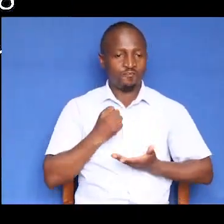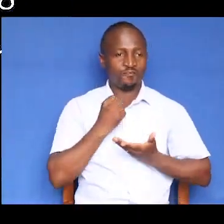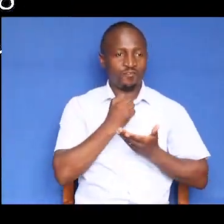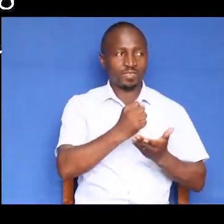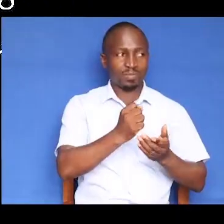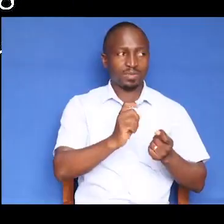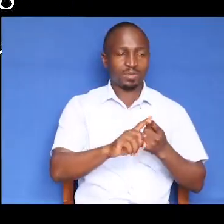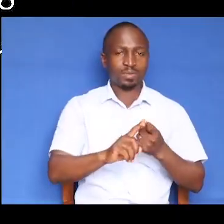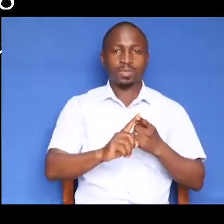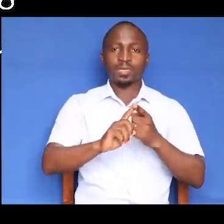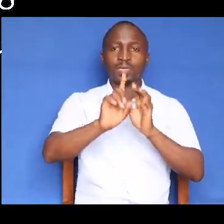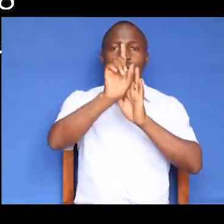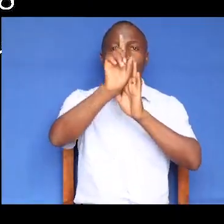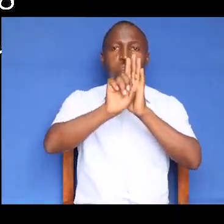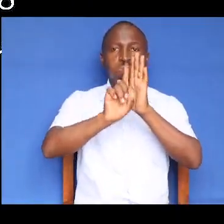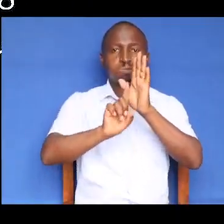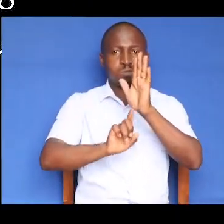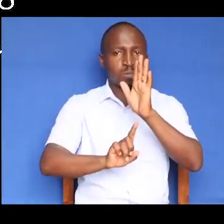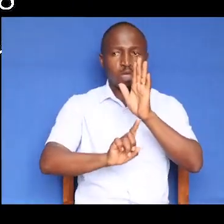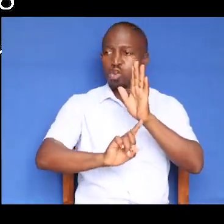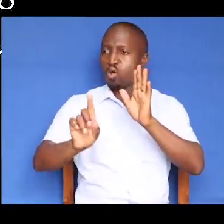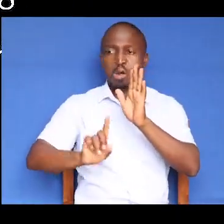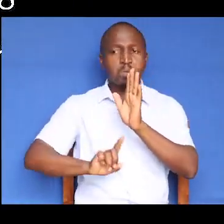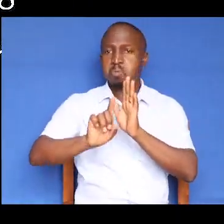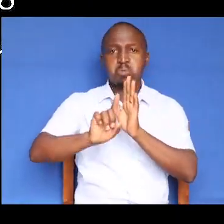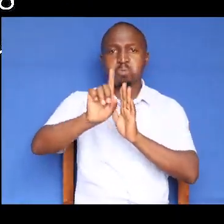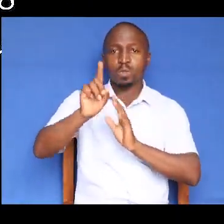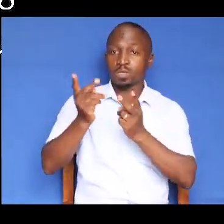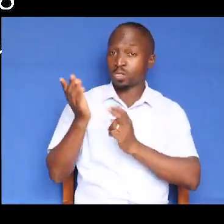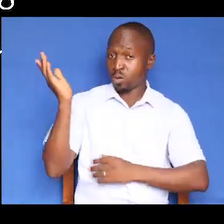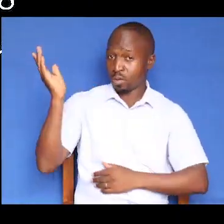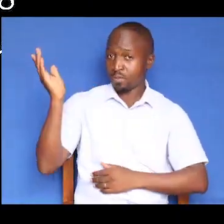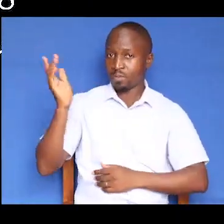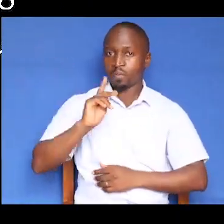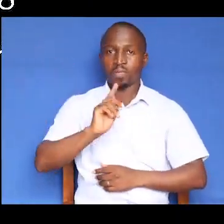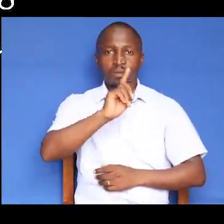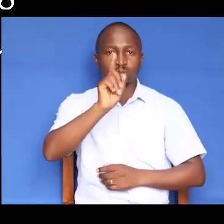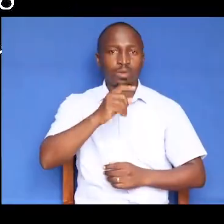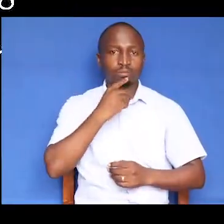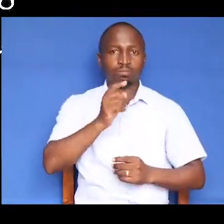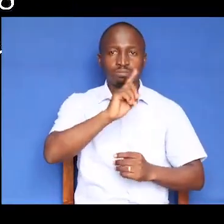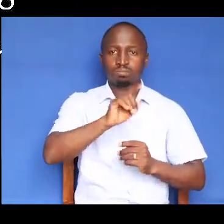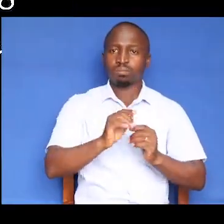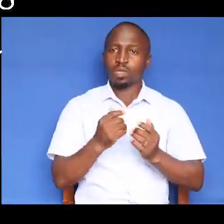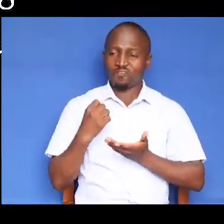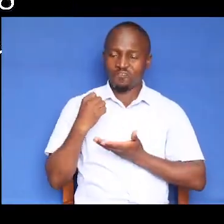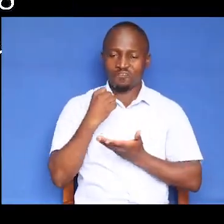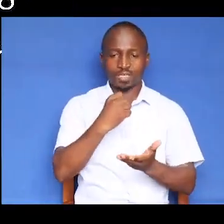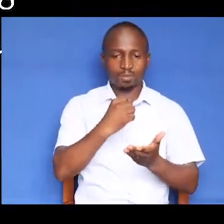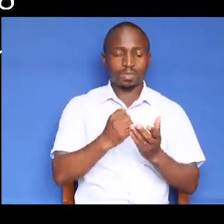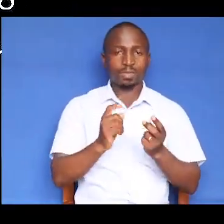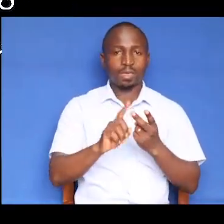investment is decreases instead of increase like this, if question says